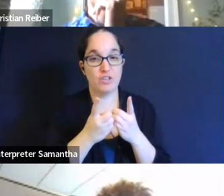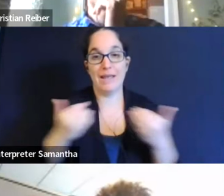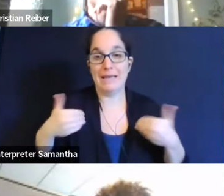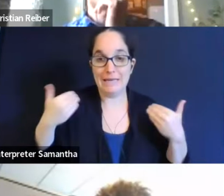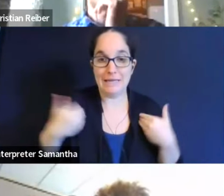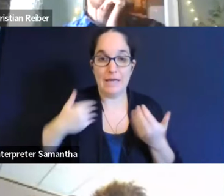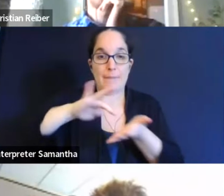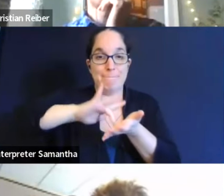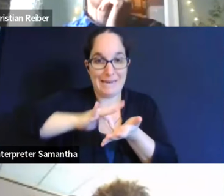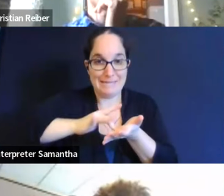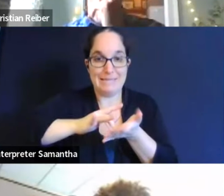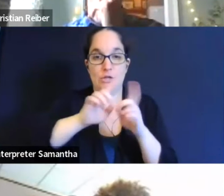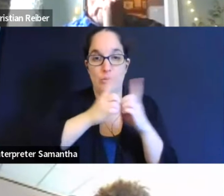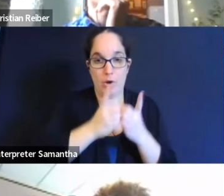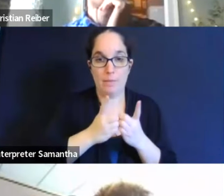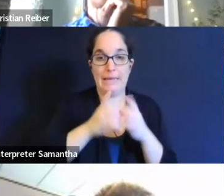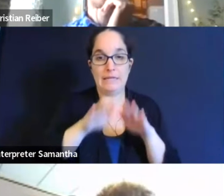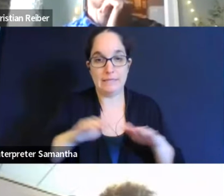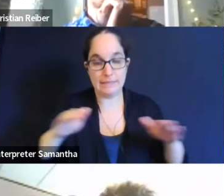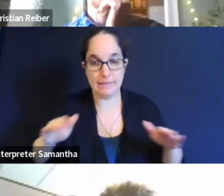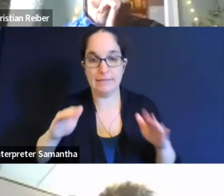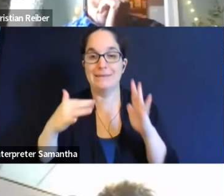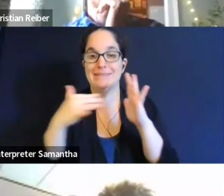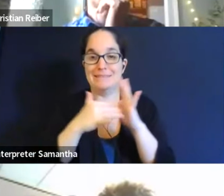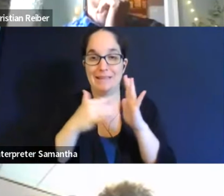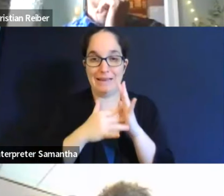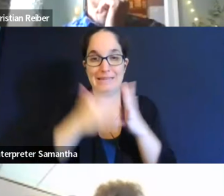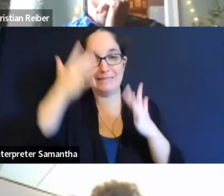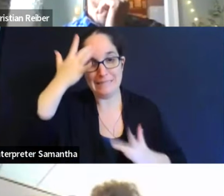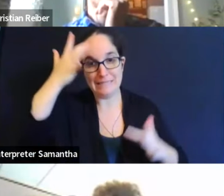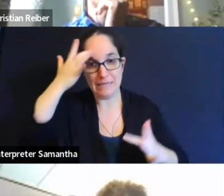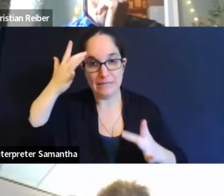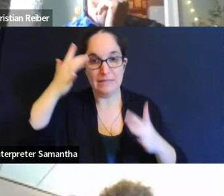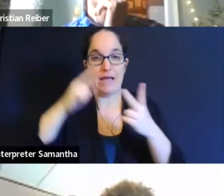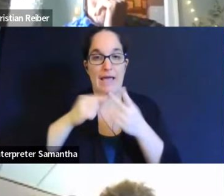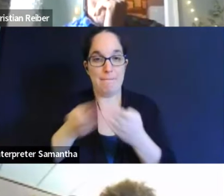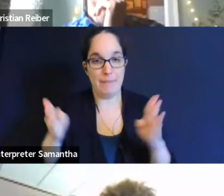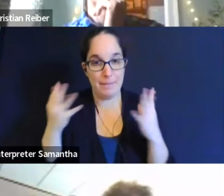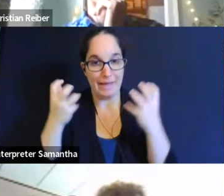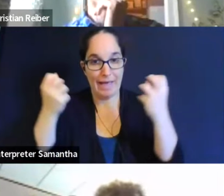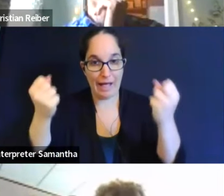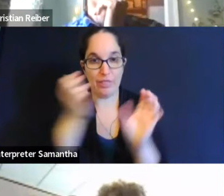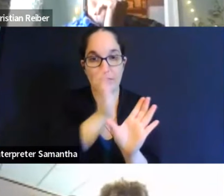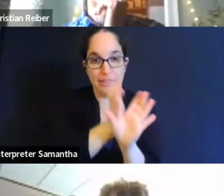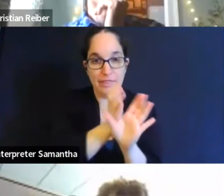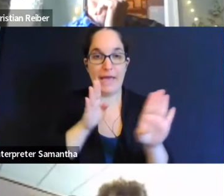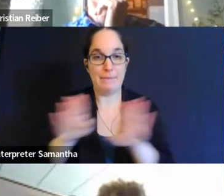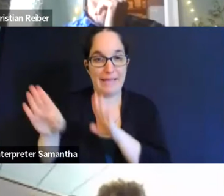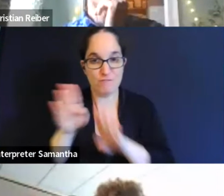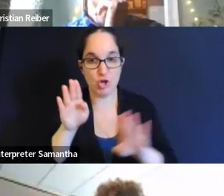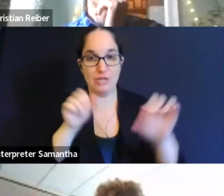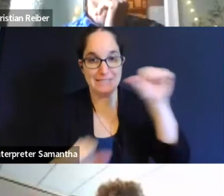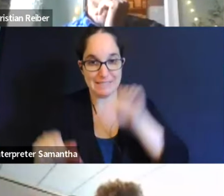and Epidemiology and Public Health and Psychiatry and Behavioral Sciences at Stanford University. That's a lot. She's also